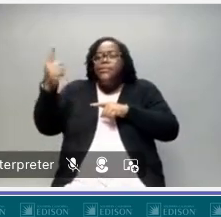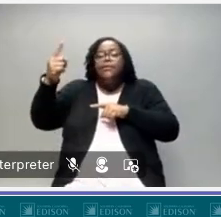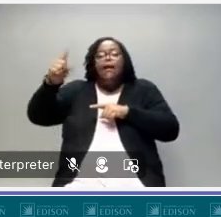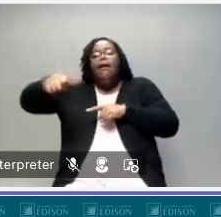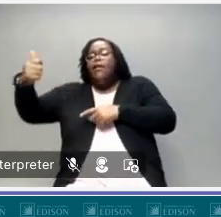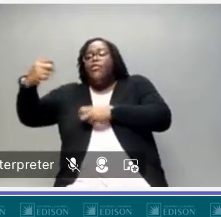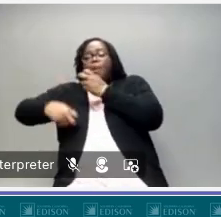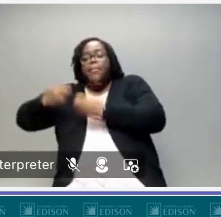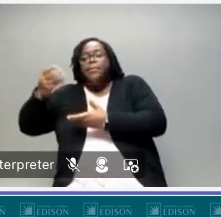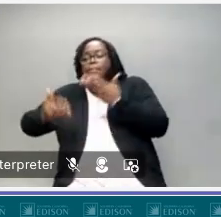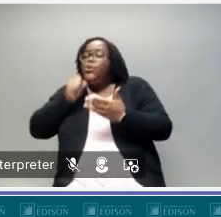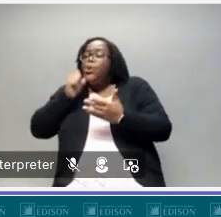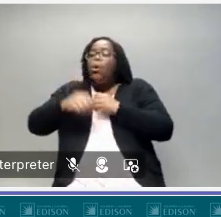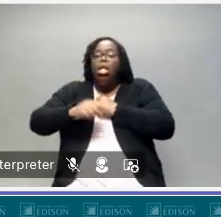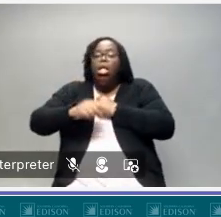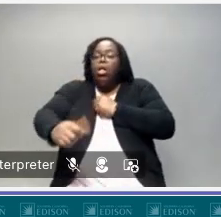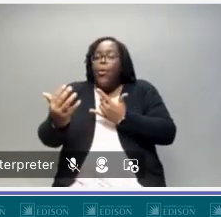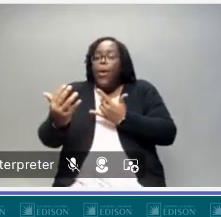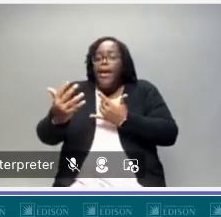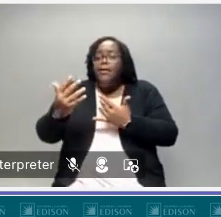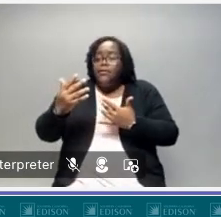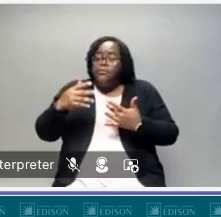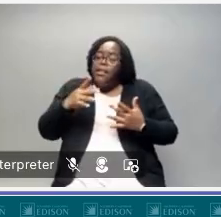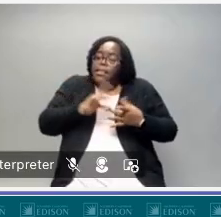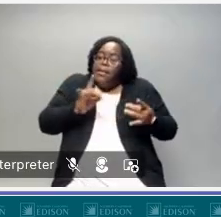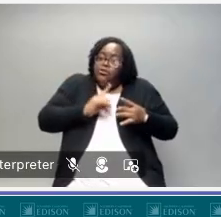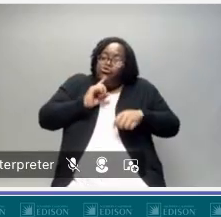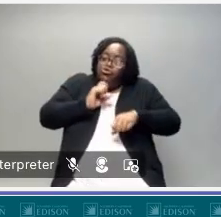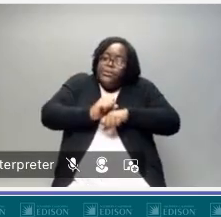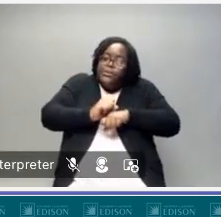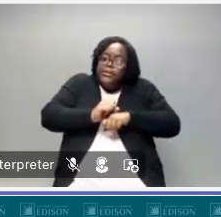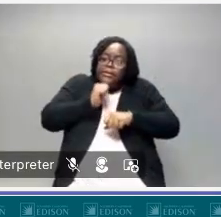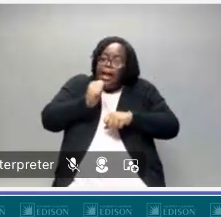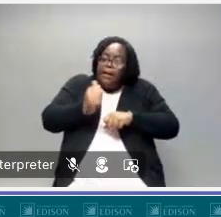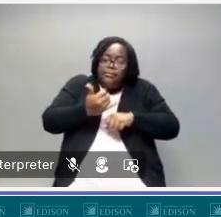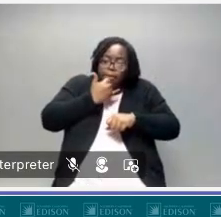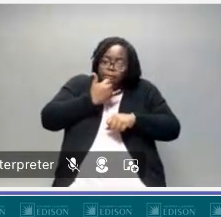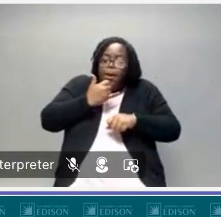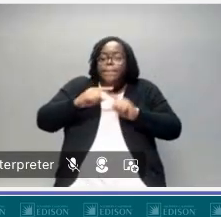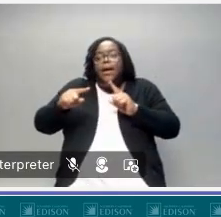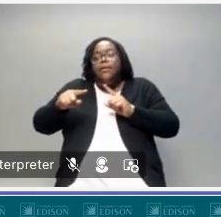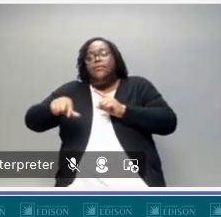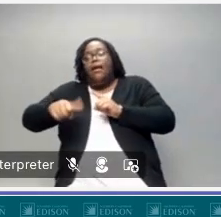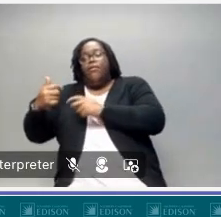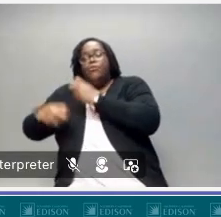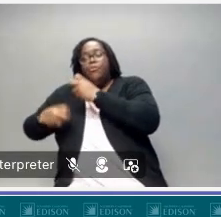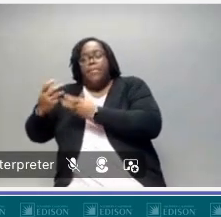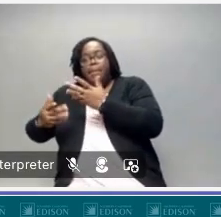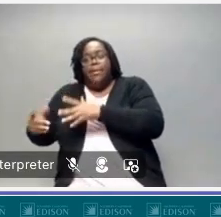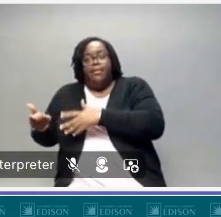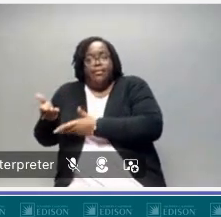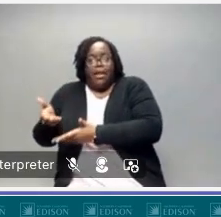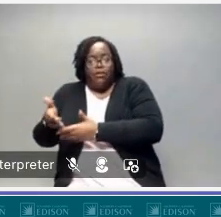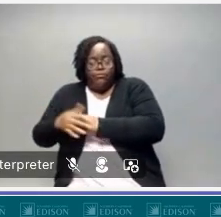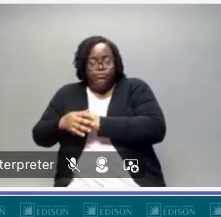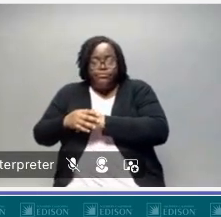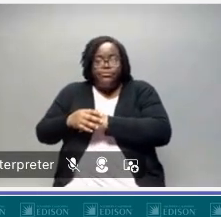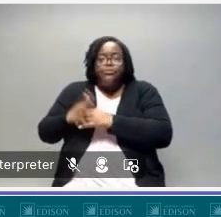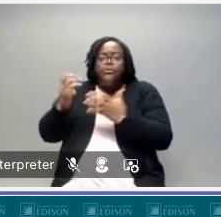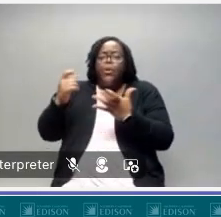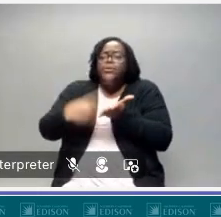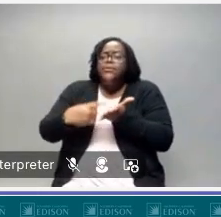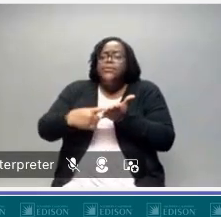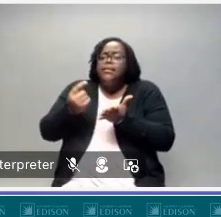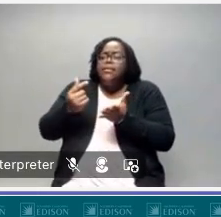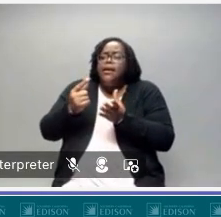chances are the message was not in error, but that there's a continuing problem. I want to talk a little bit about what's